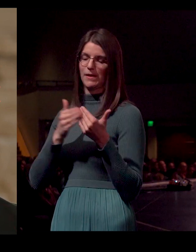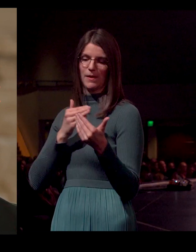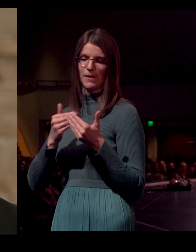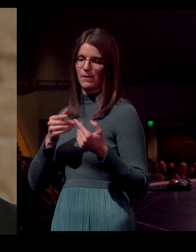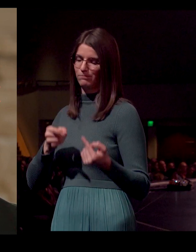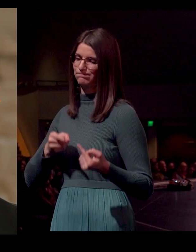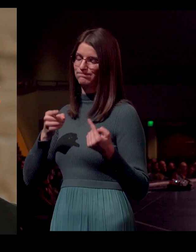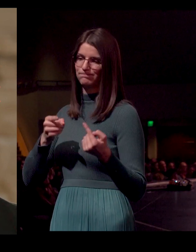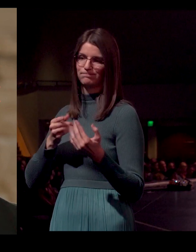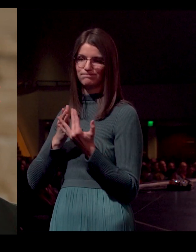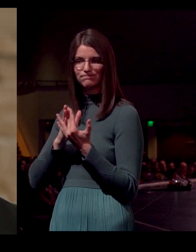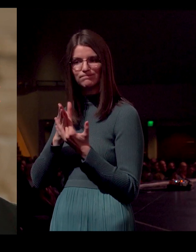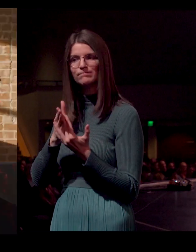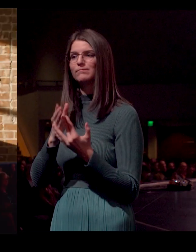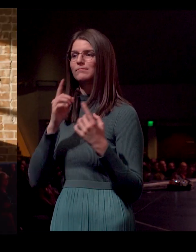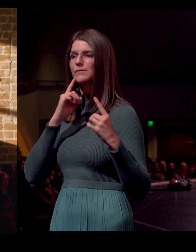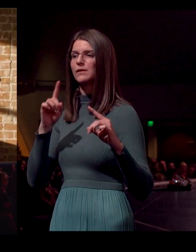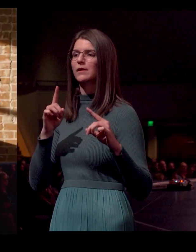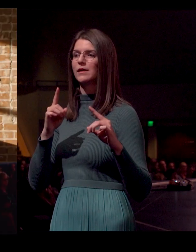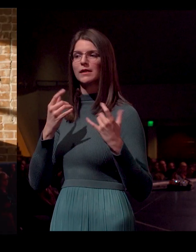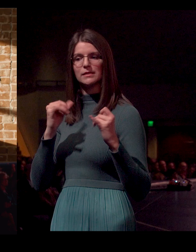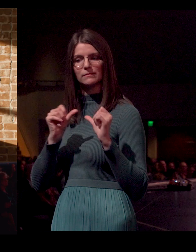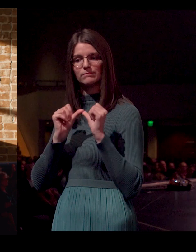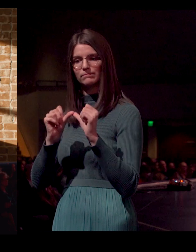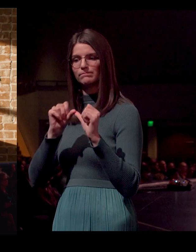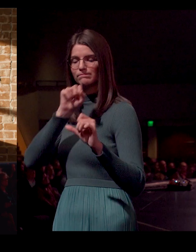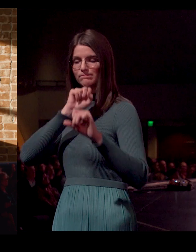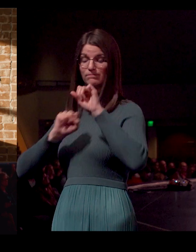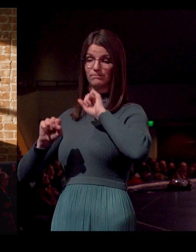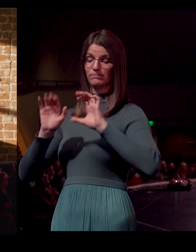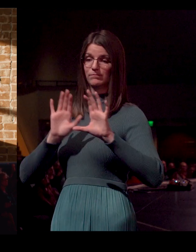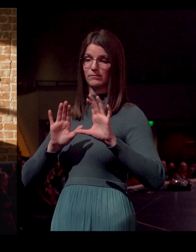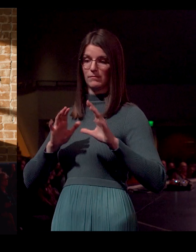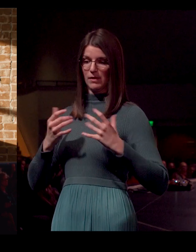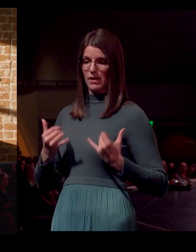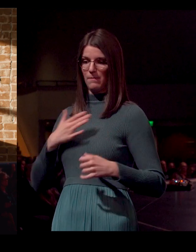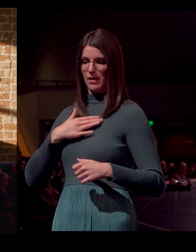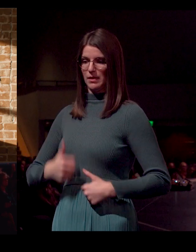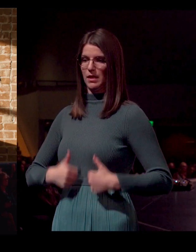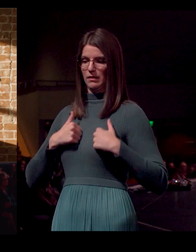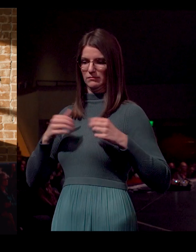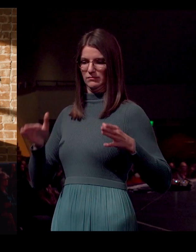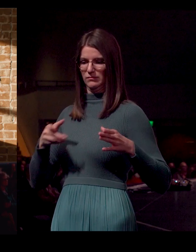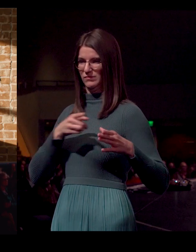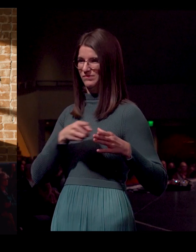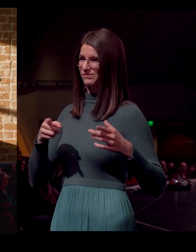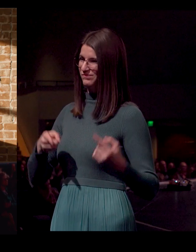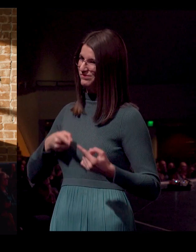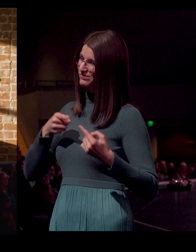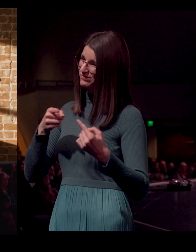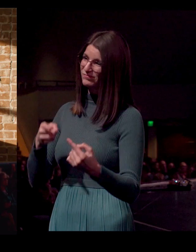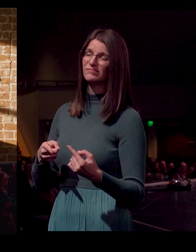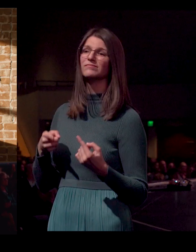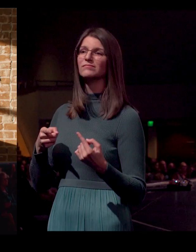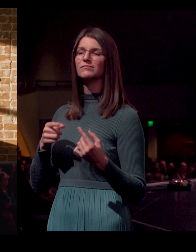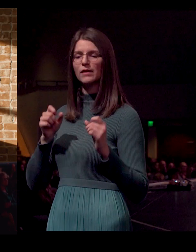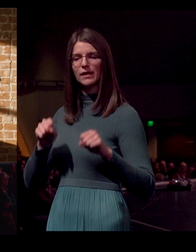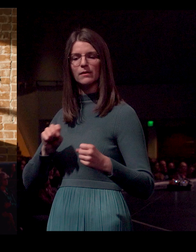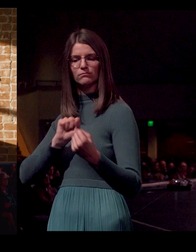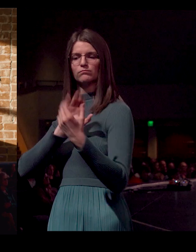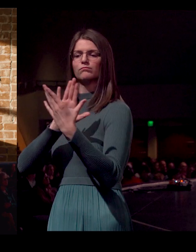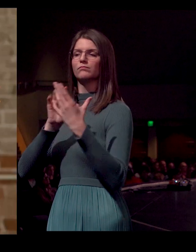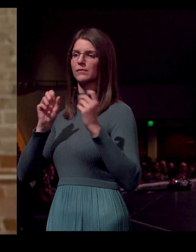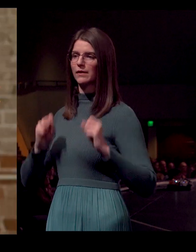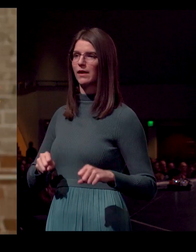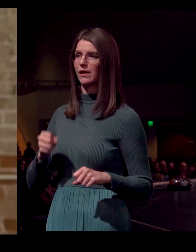very difficult period of my life right now, but I'm able to face it because of my faith in him. Everything that